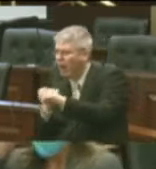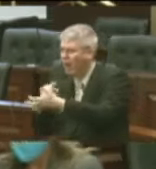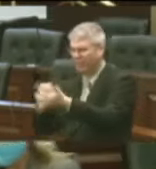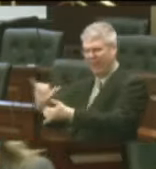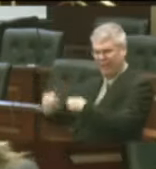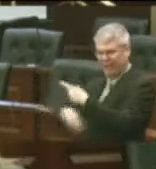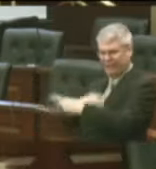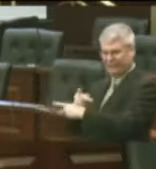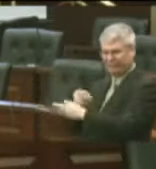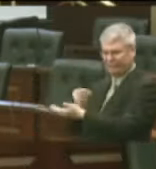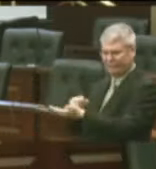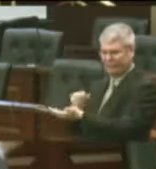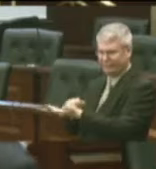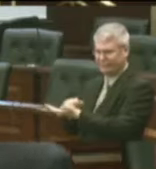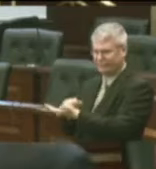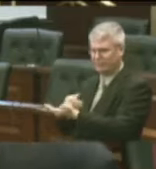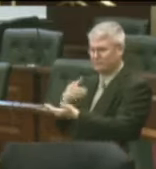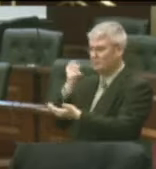Go ahead.